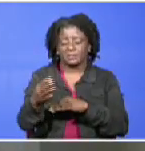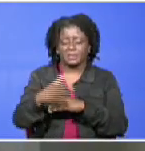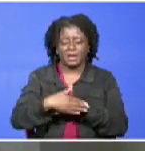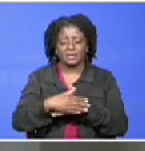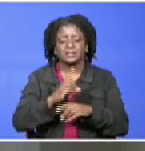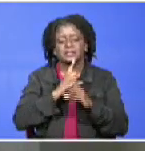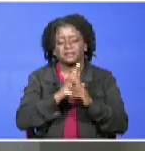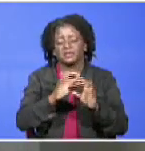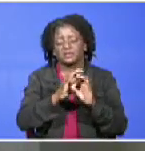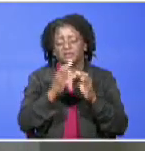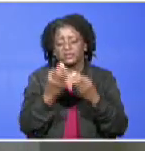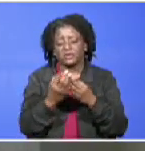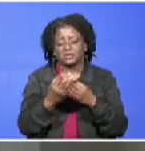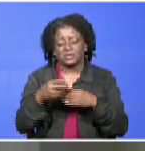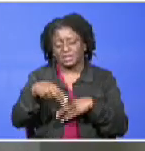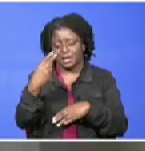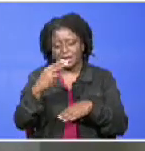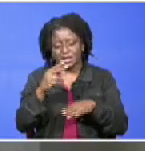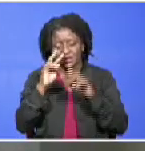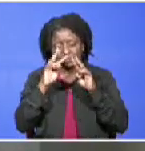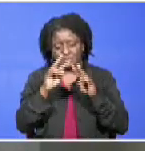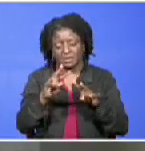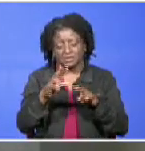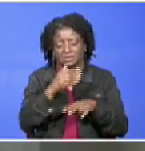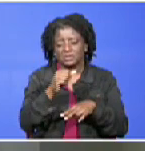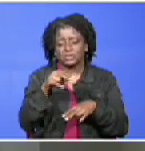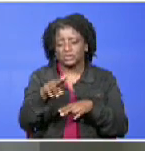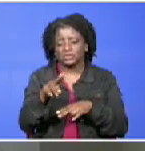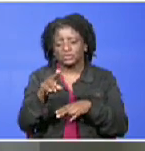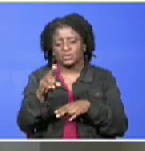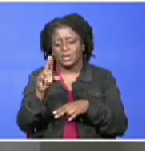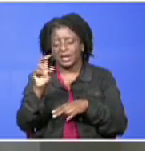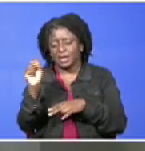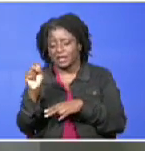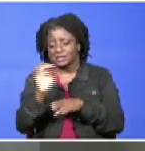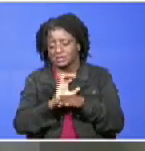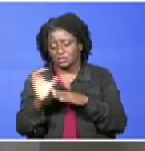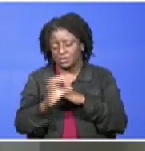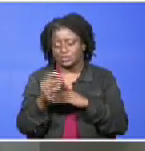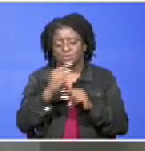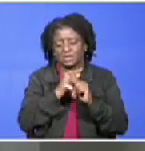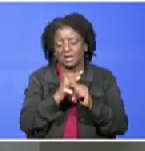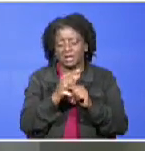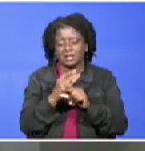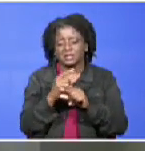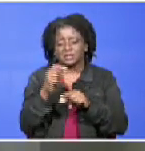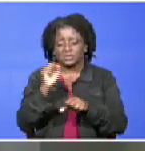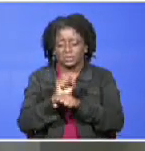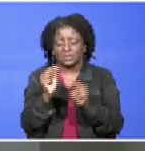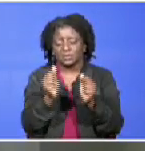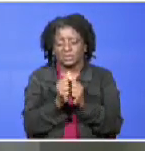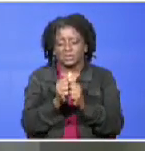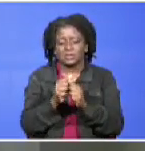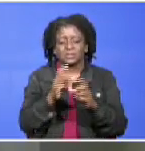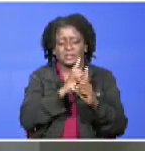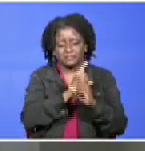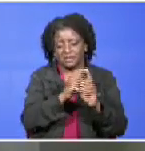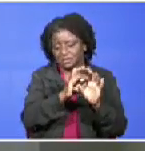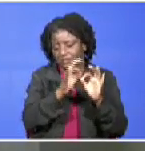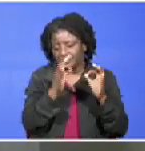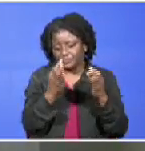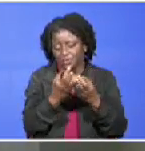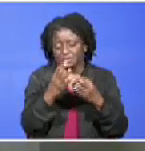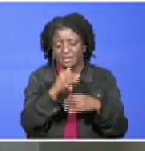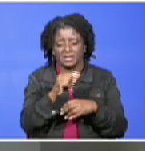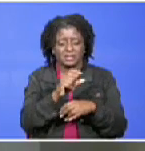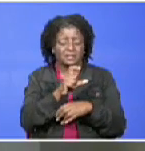alert. Of course, the United States Coast Guard is intimately involved with the Defense Force and police officers of the Bahamas through